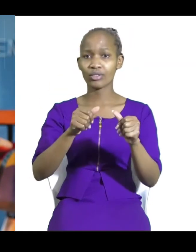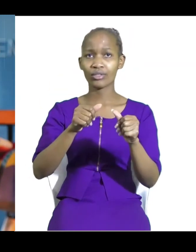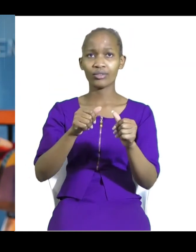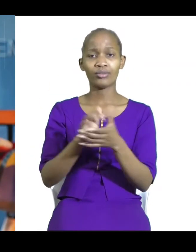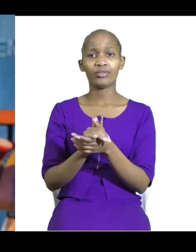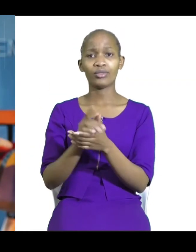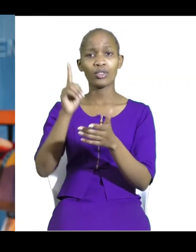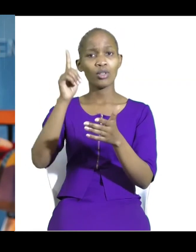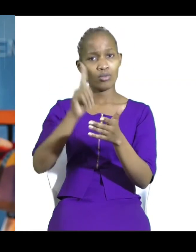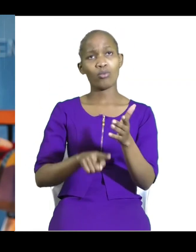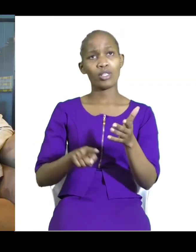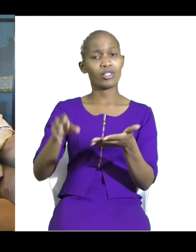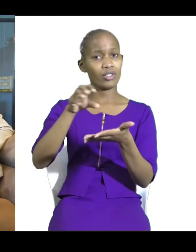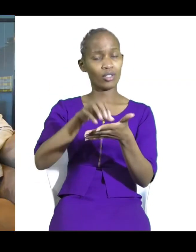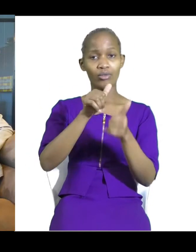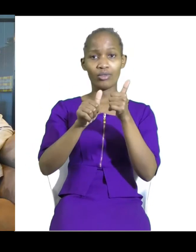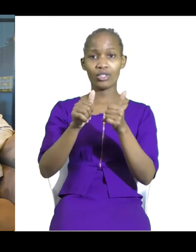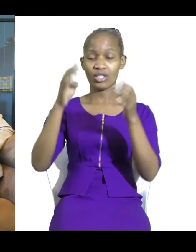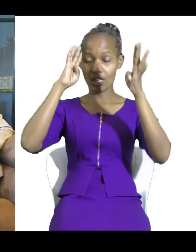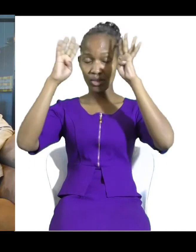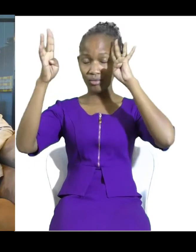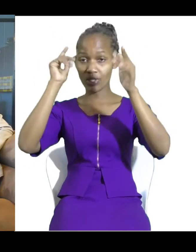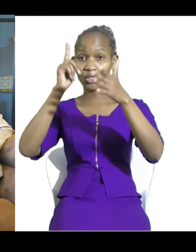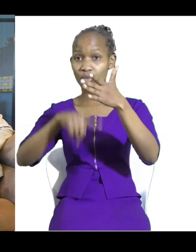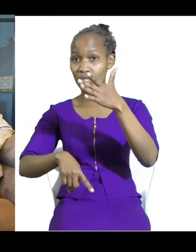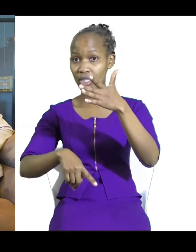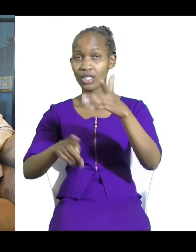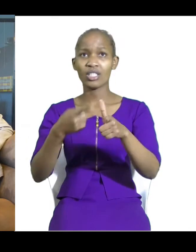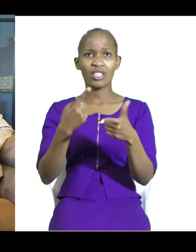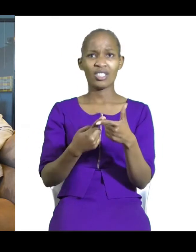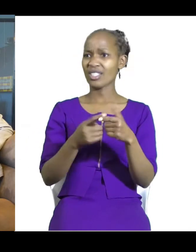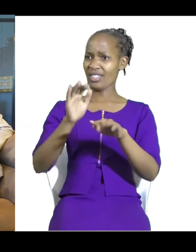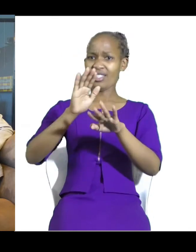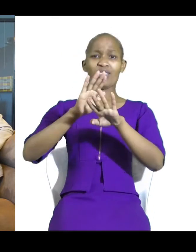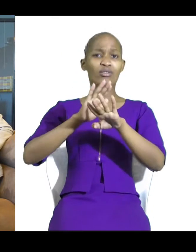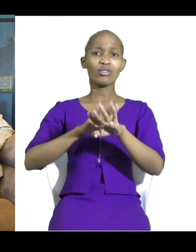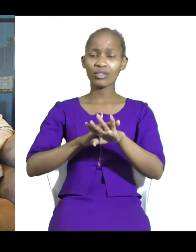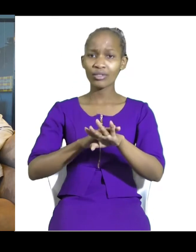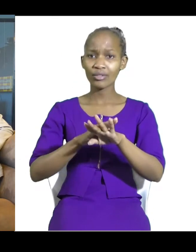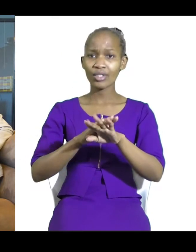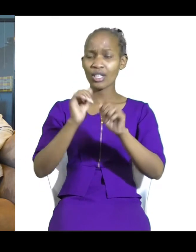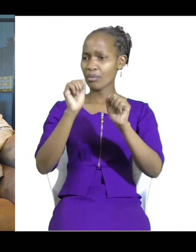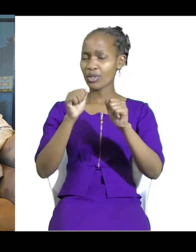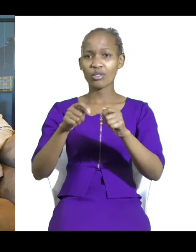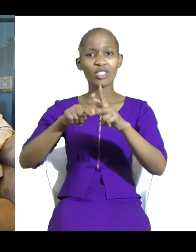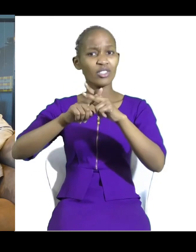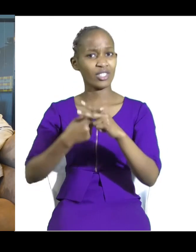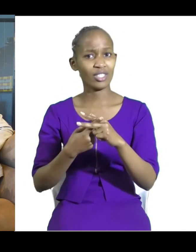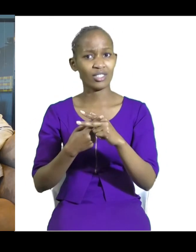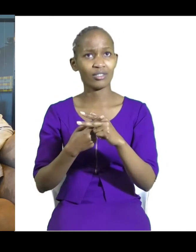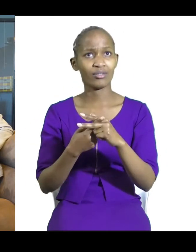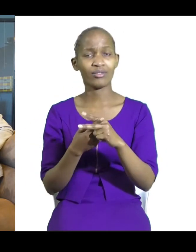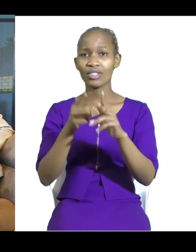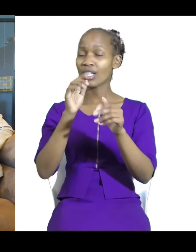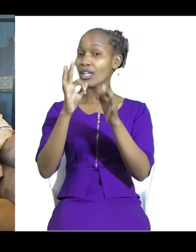What solution have you brought on board? The innovation that you've brought on board. Then, is it sustainable and can it be scaled? Those five,